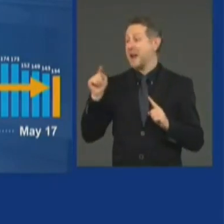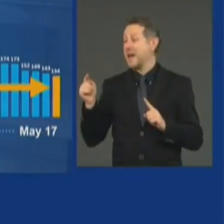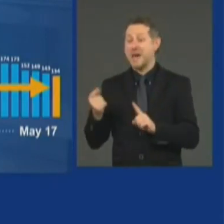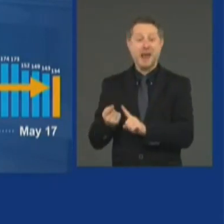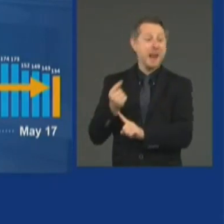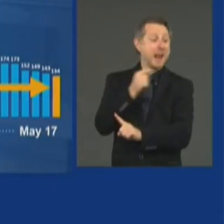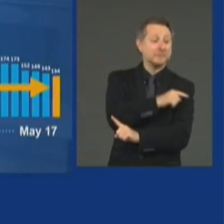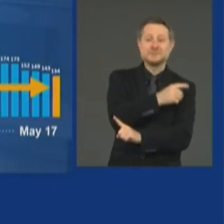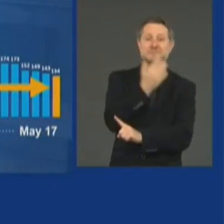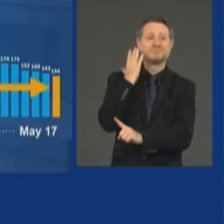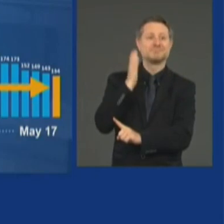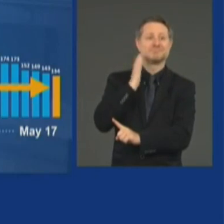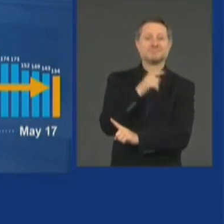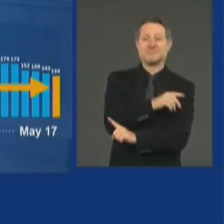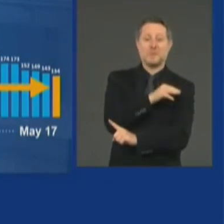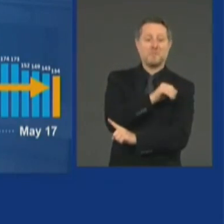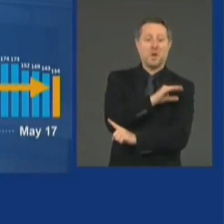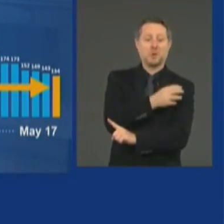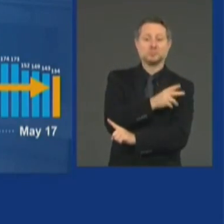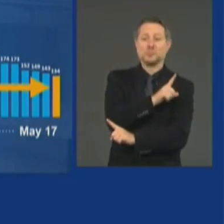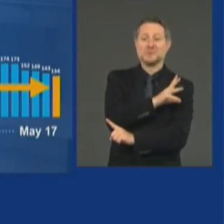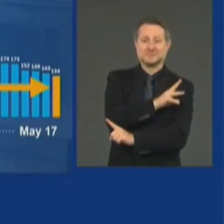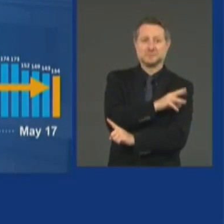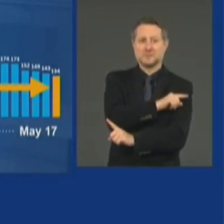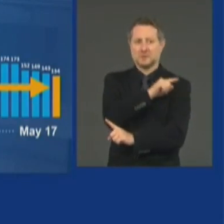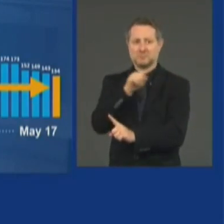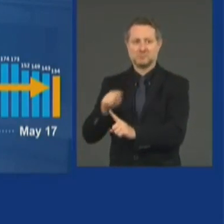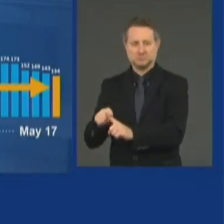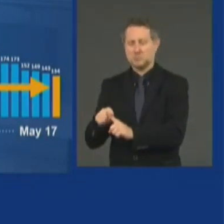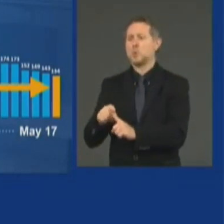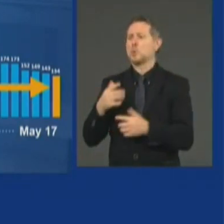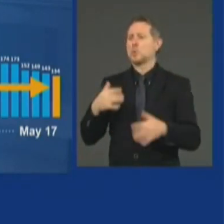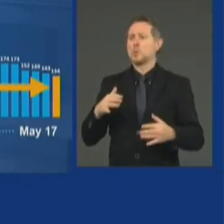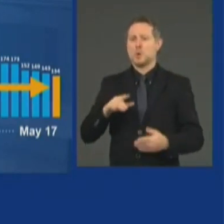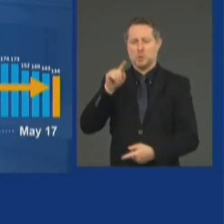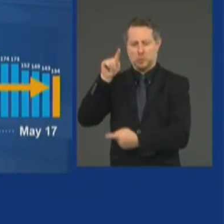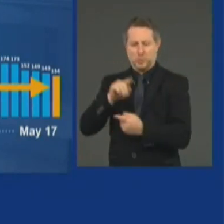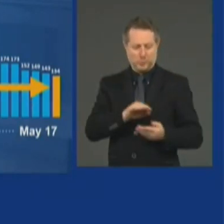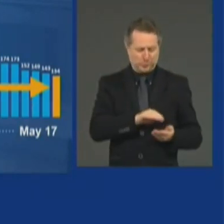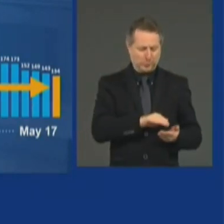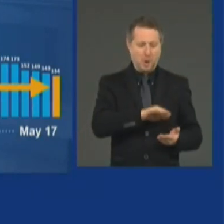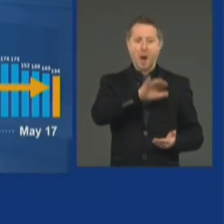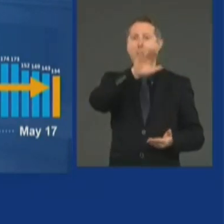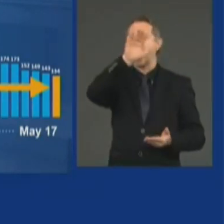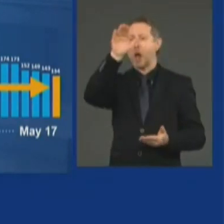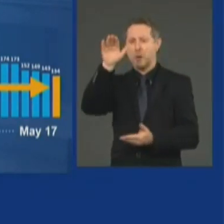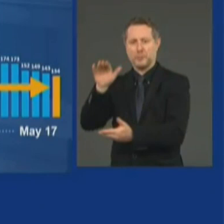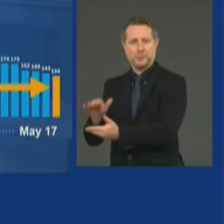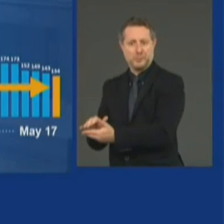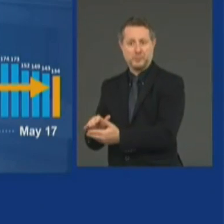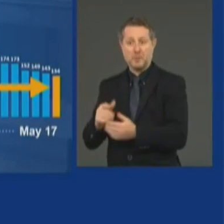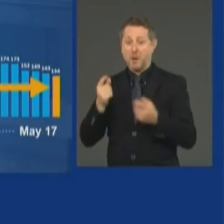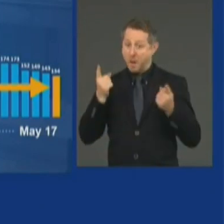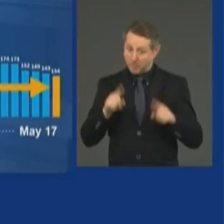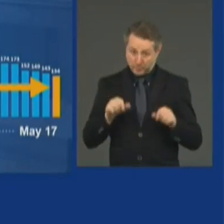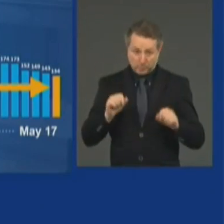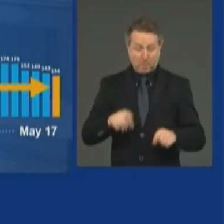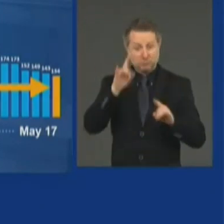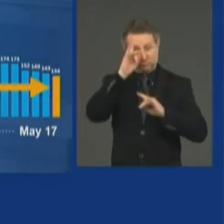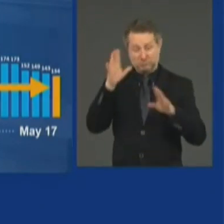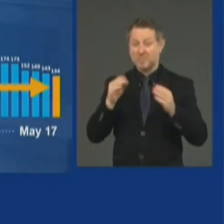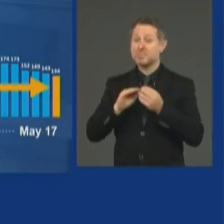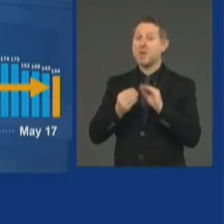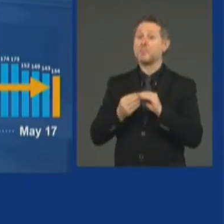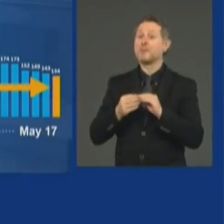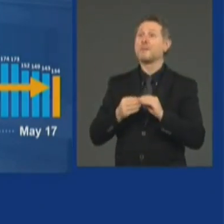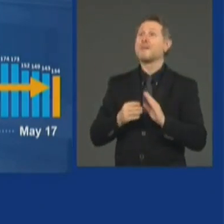in reducing the spike, reducing what could have been cataclysmic. You see that incline